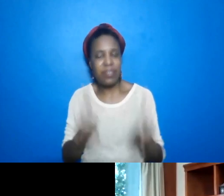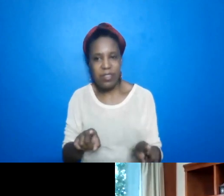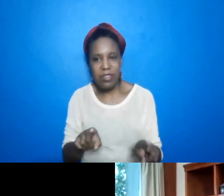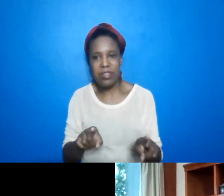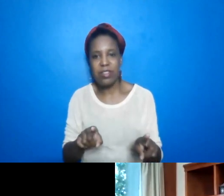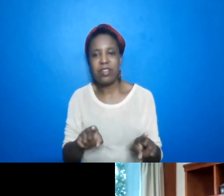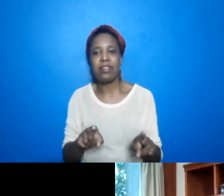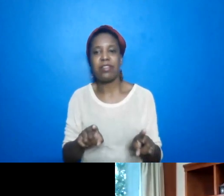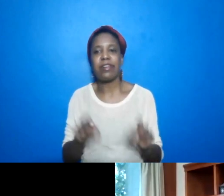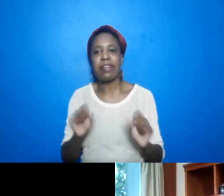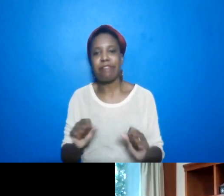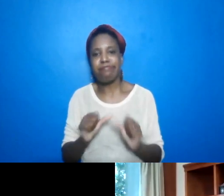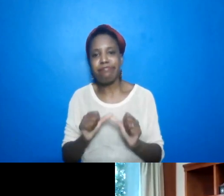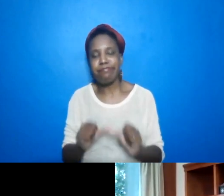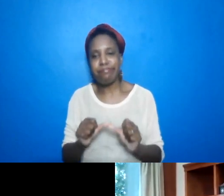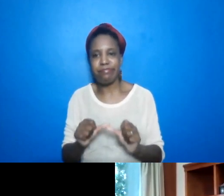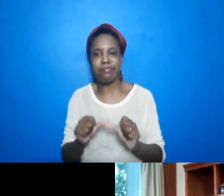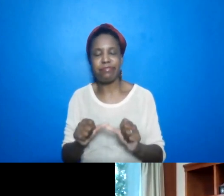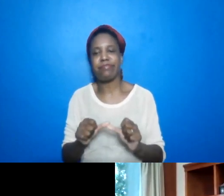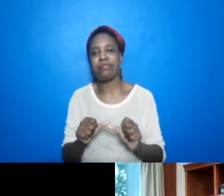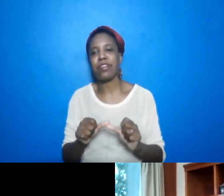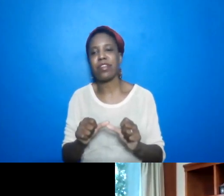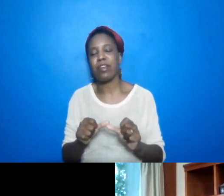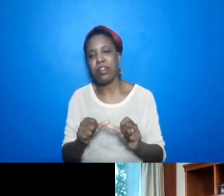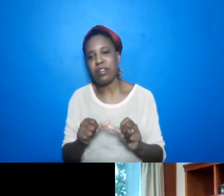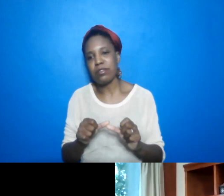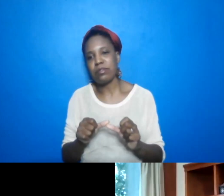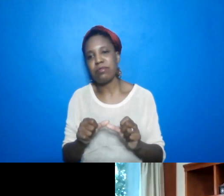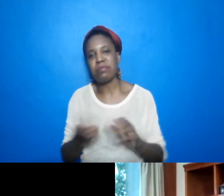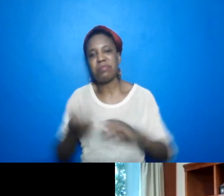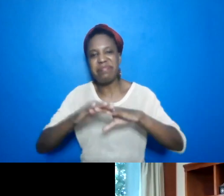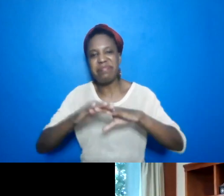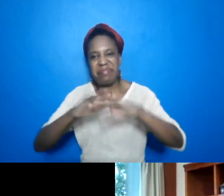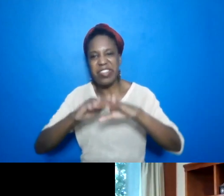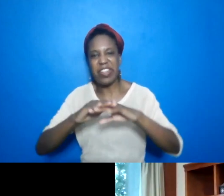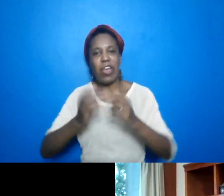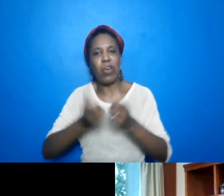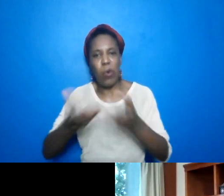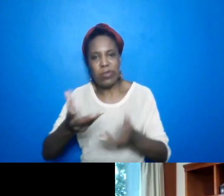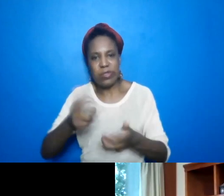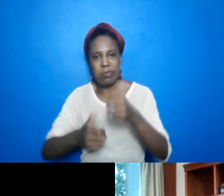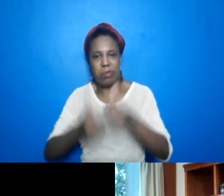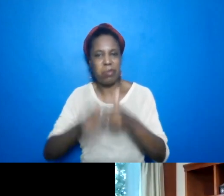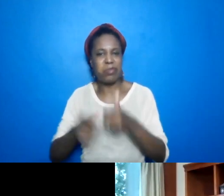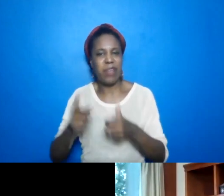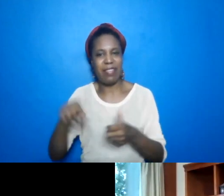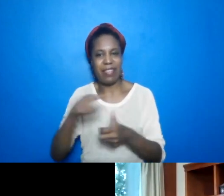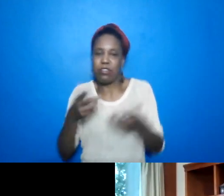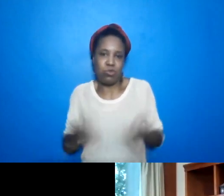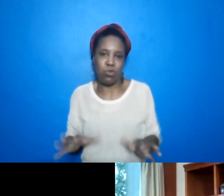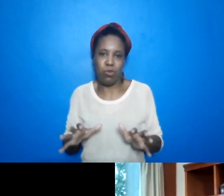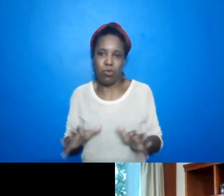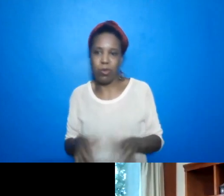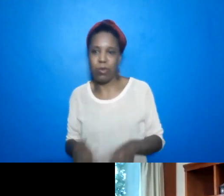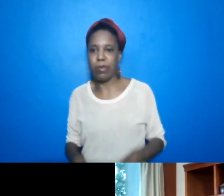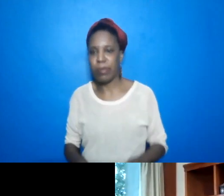reproducing the thing that they otherwise wouldn't want to contribute to. It is a fact, though, that